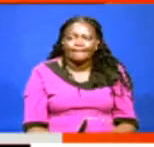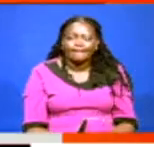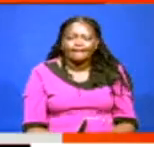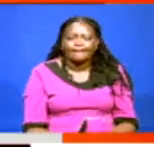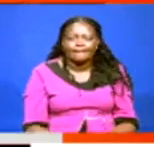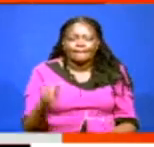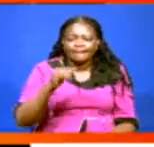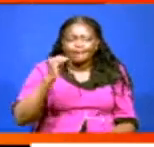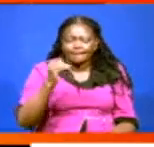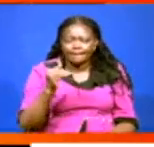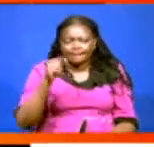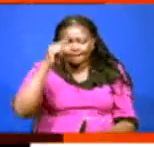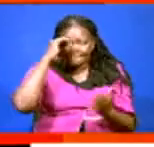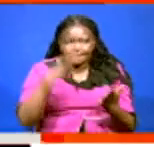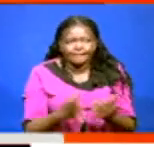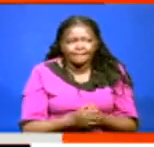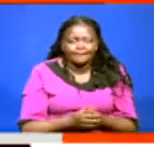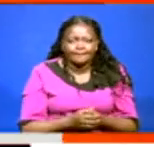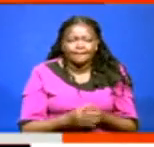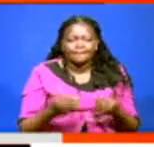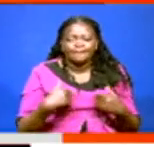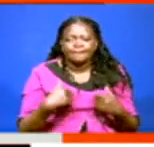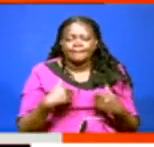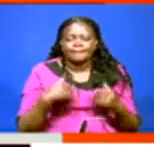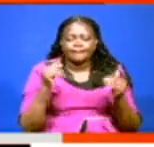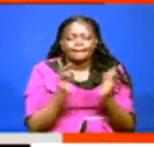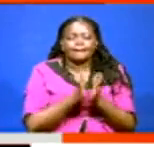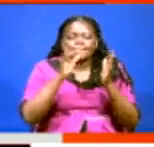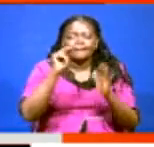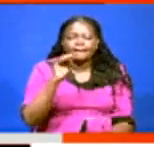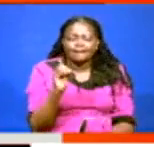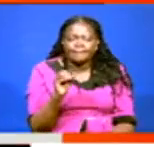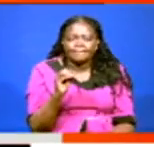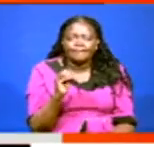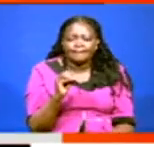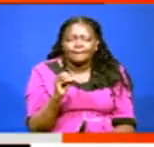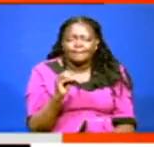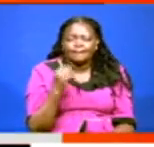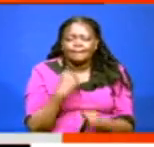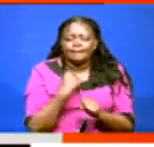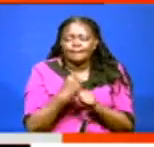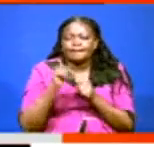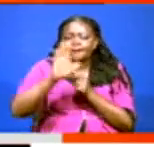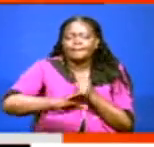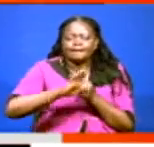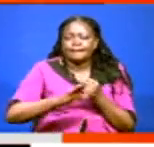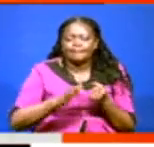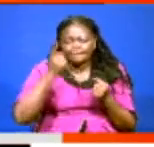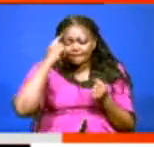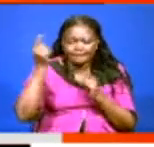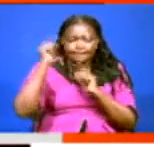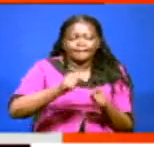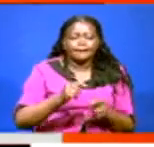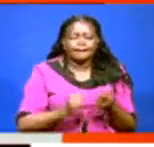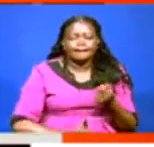Garissa County Governor Nathif Jama has commended non-governmental organizations operating in the area for coming to the aid